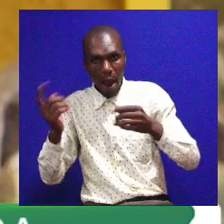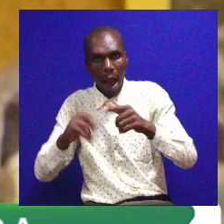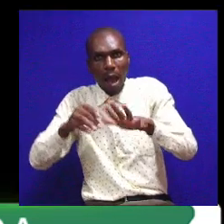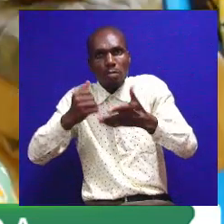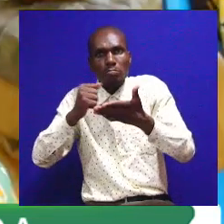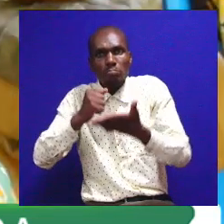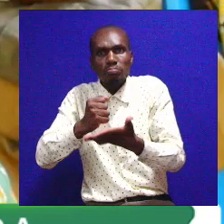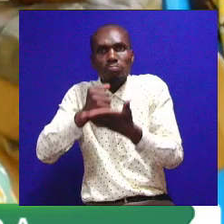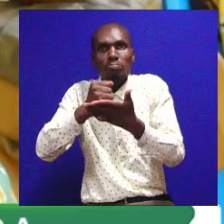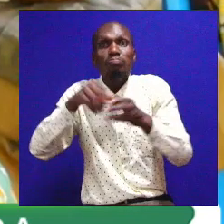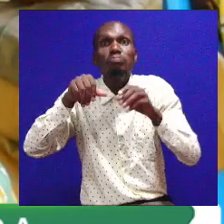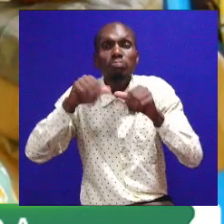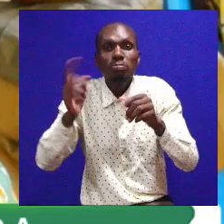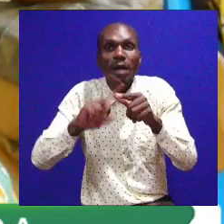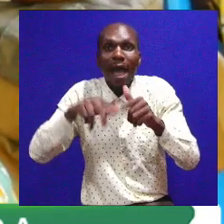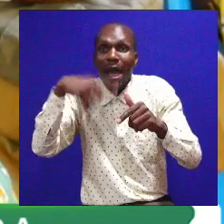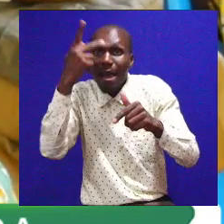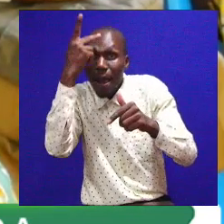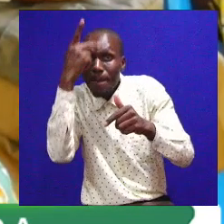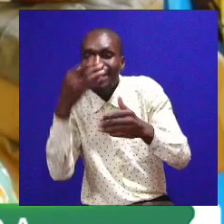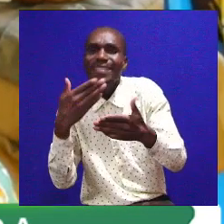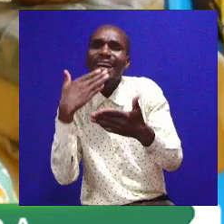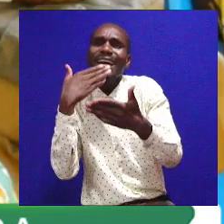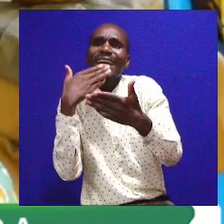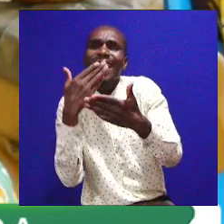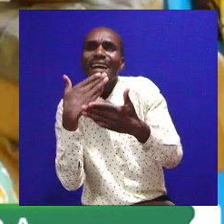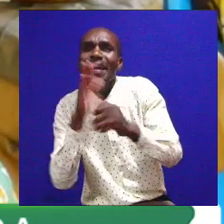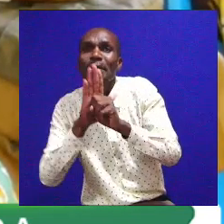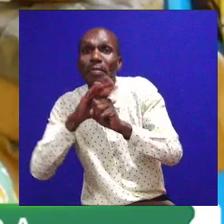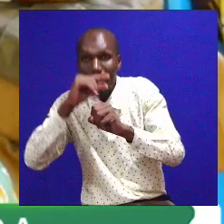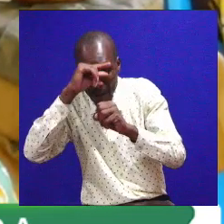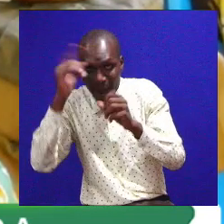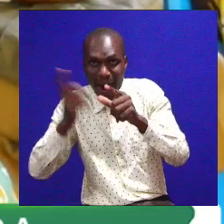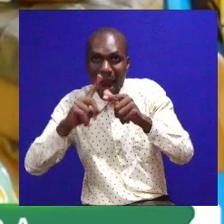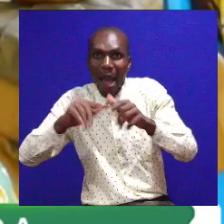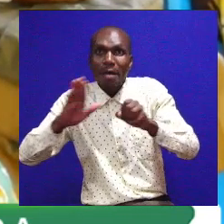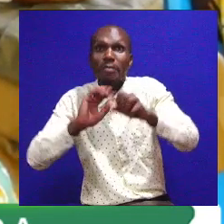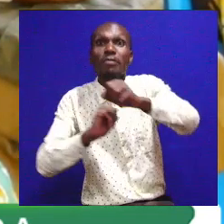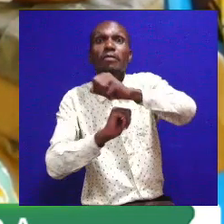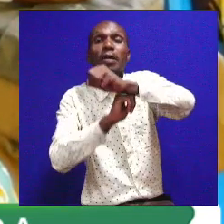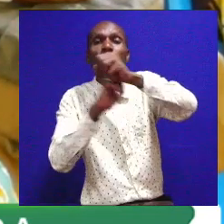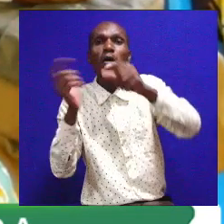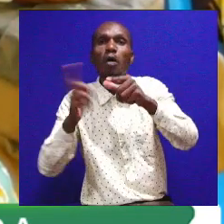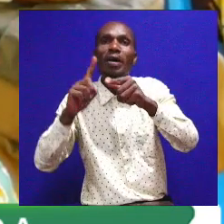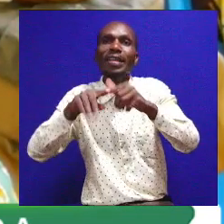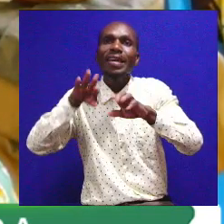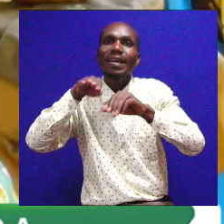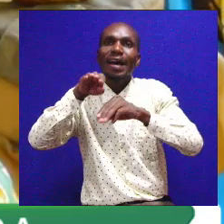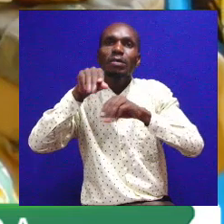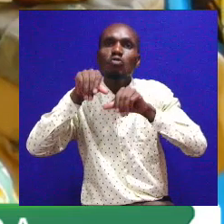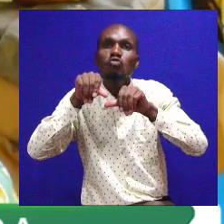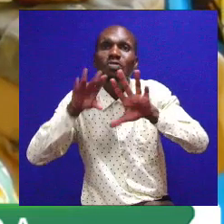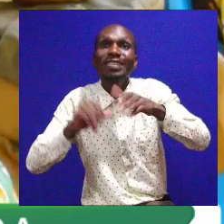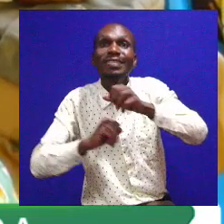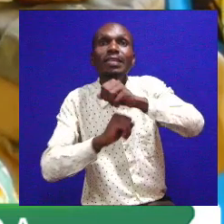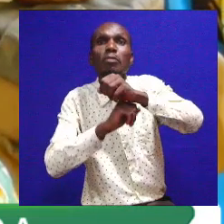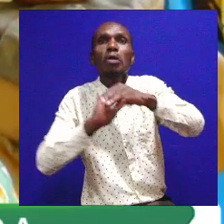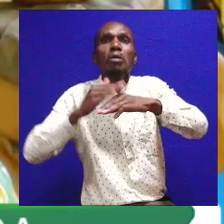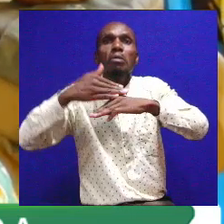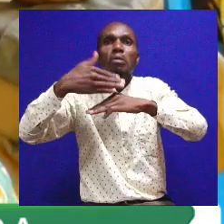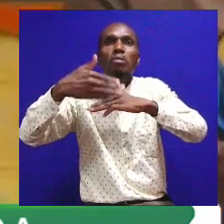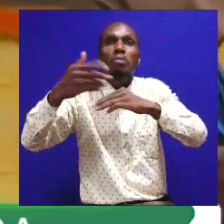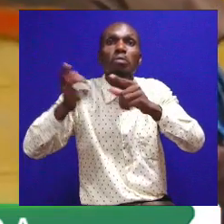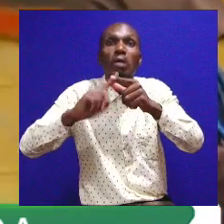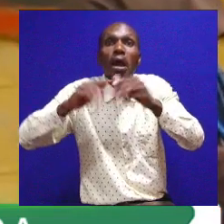us. Asaba iboli bayiranelia serikali mbya mono asoko basira na kubasaba kogenderelia kubasira kuika